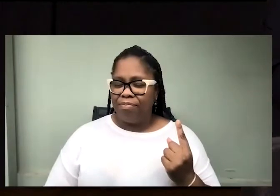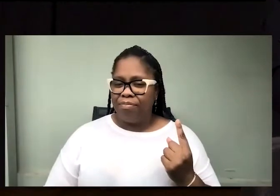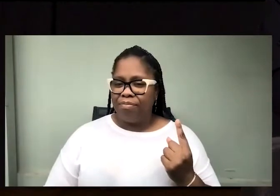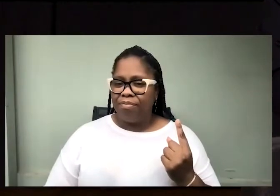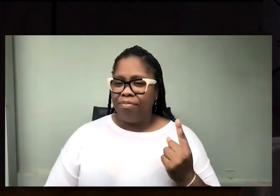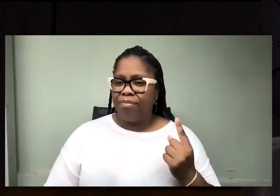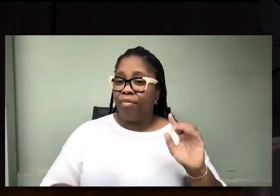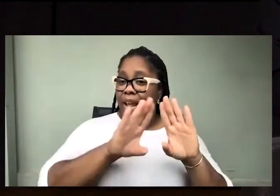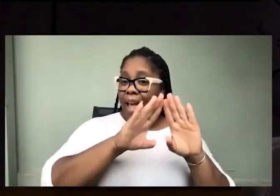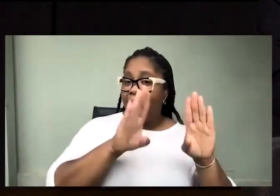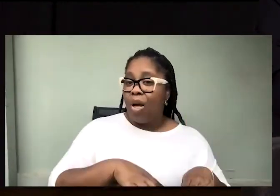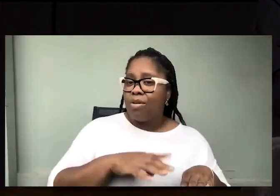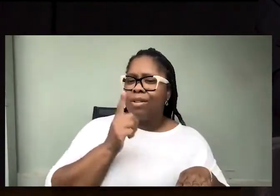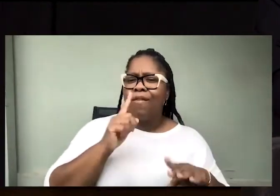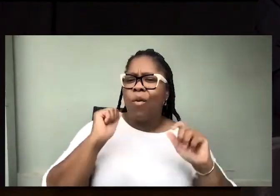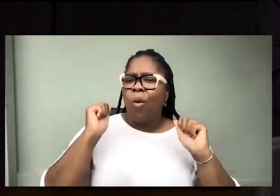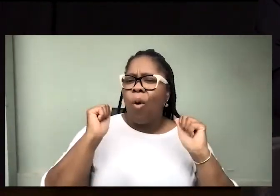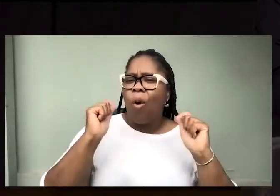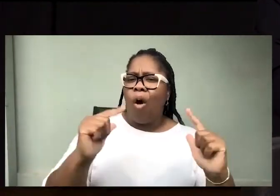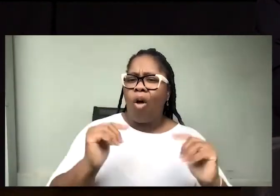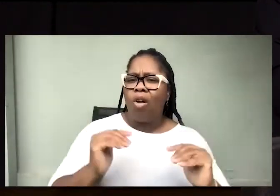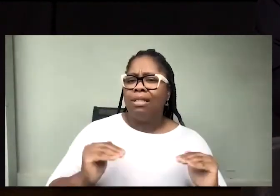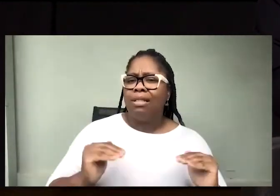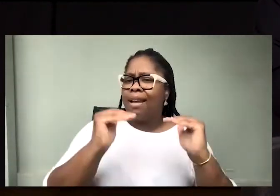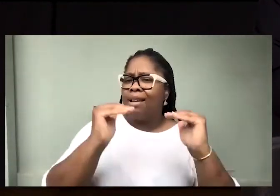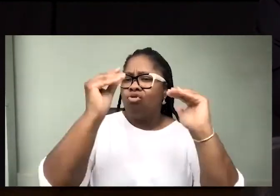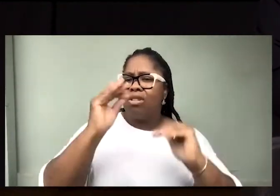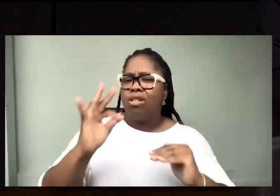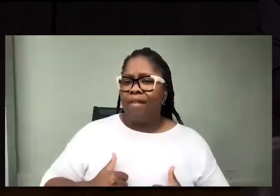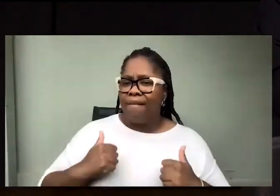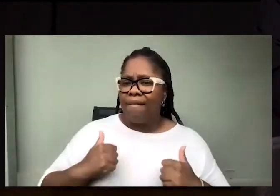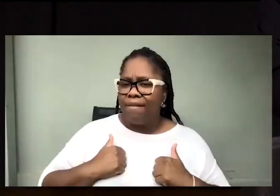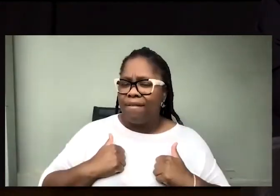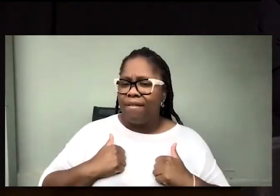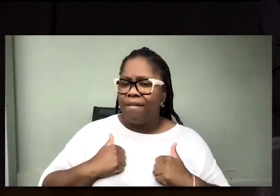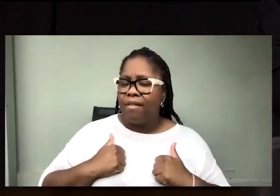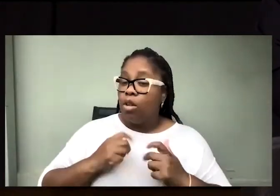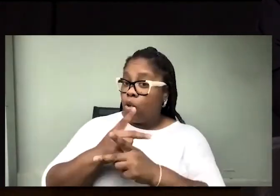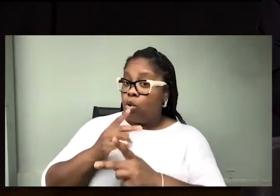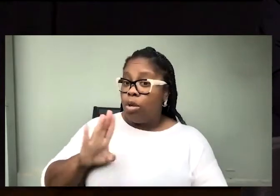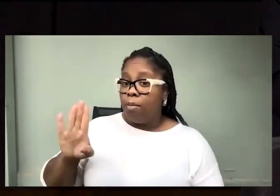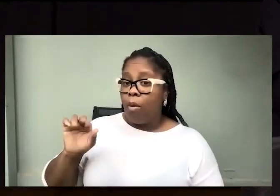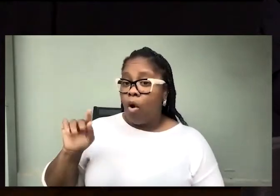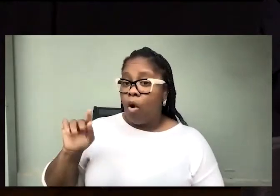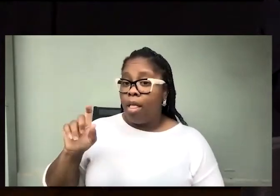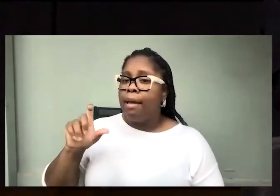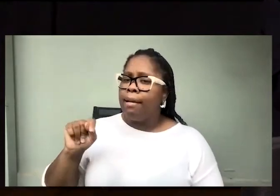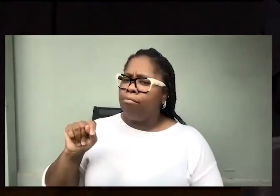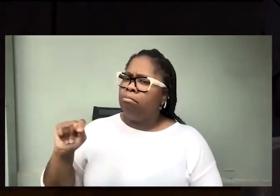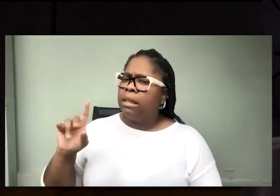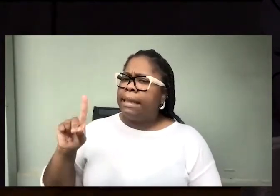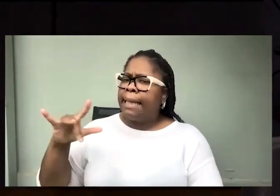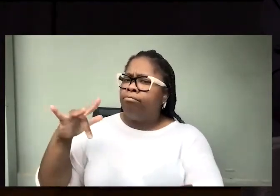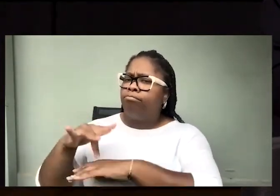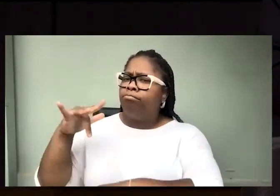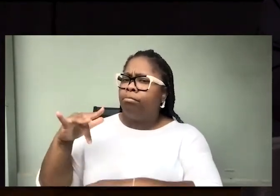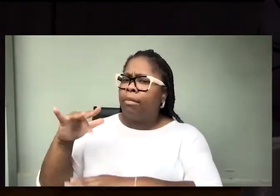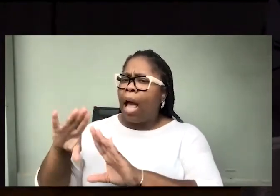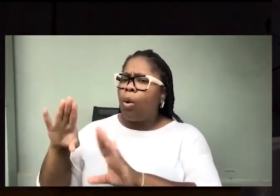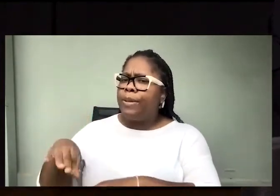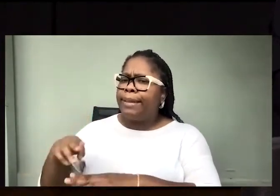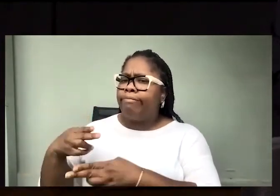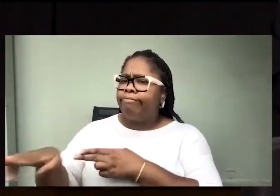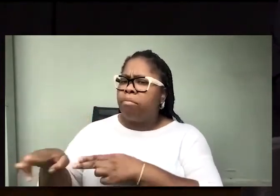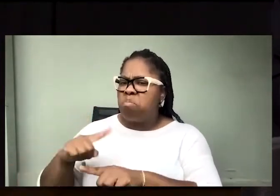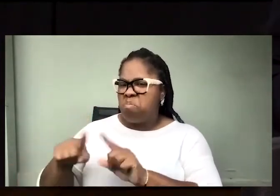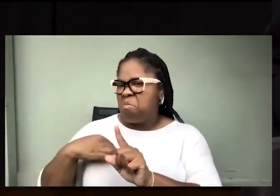is housing for all stages of life. My colleague Supervisor Bartlett touched on housing a little bit, but let me go into more detail.